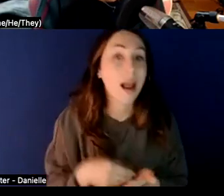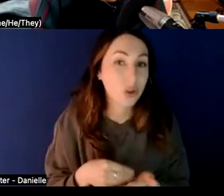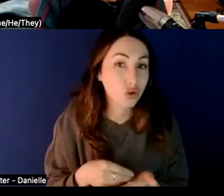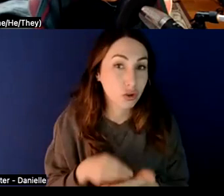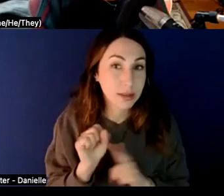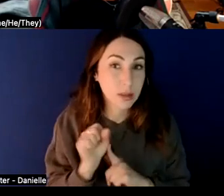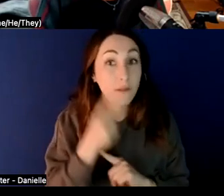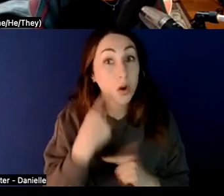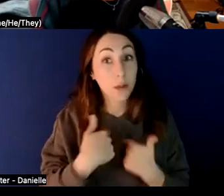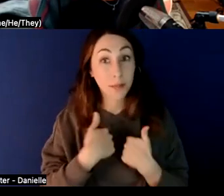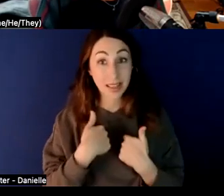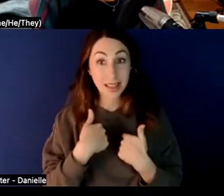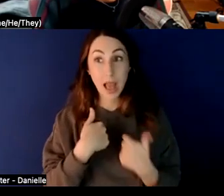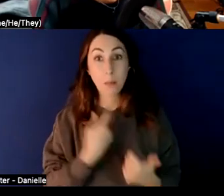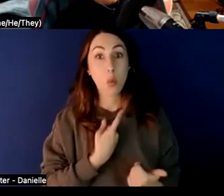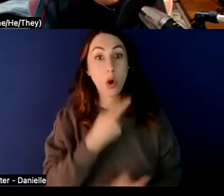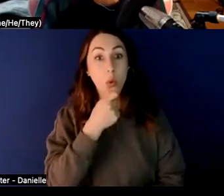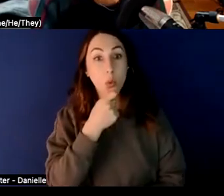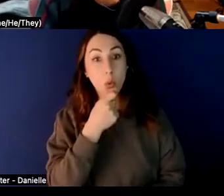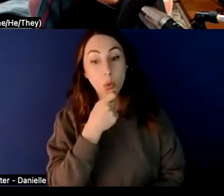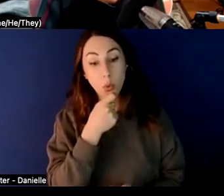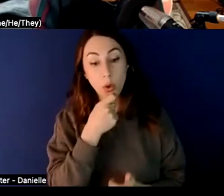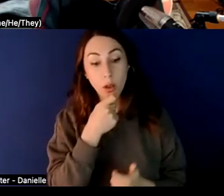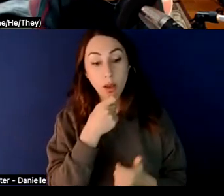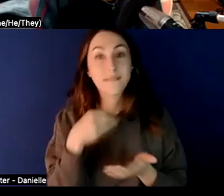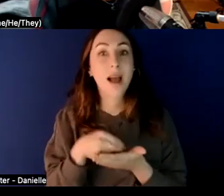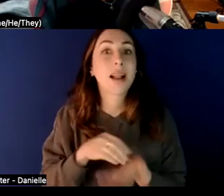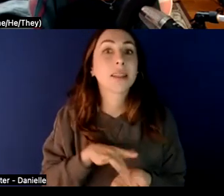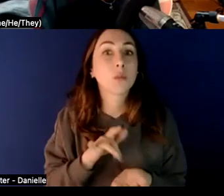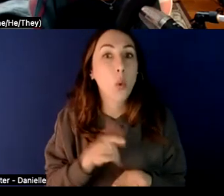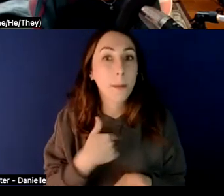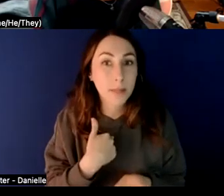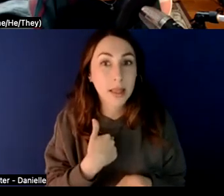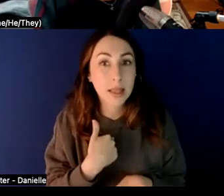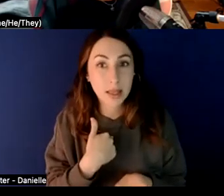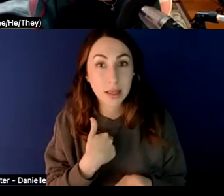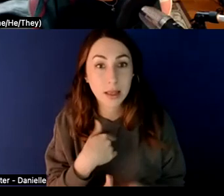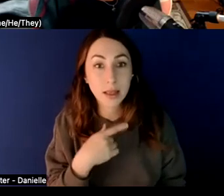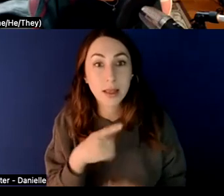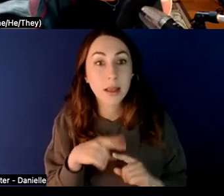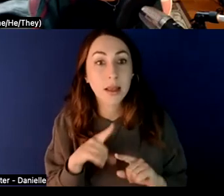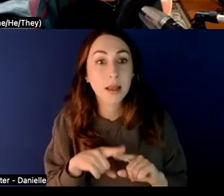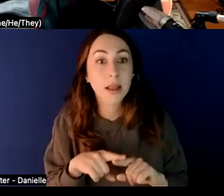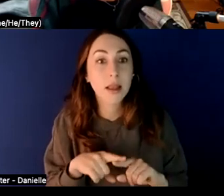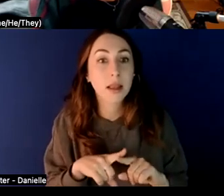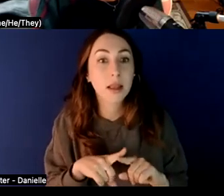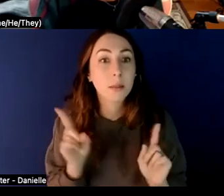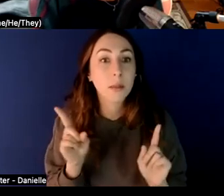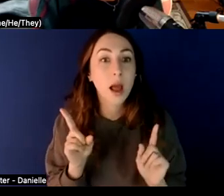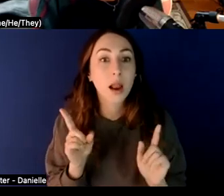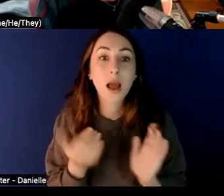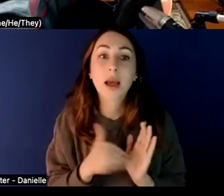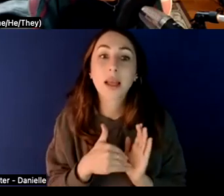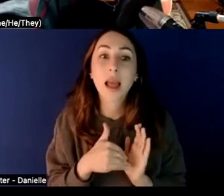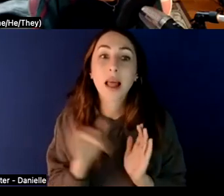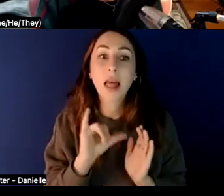case, I was the one who was being financially exploited. But again, you know, it's one of the things, like